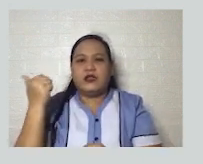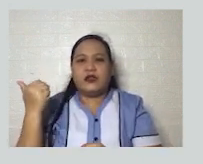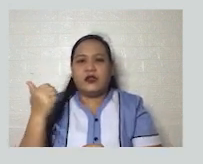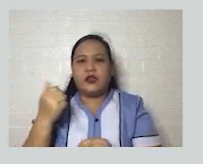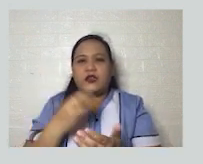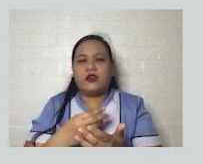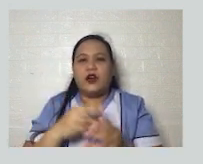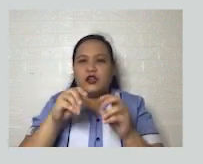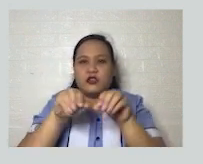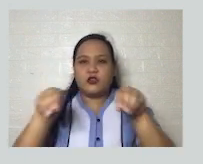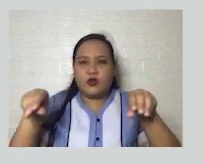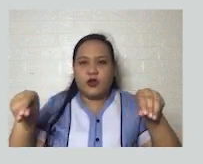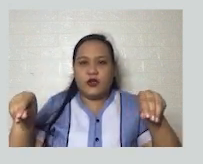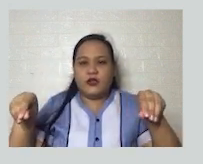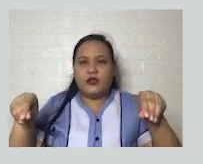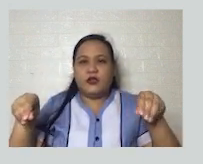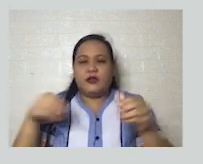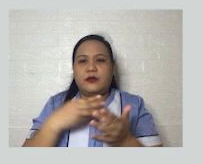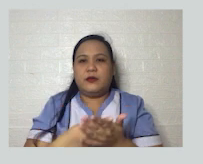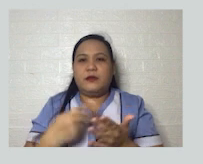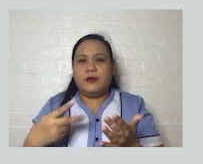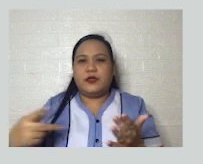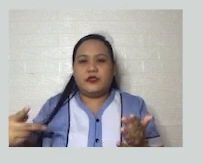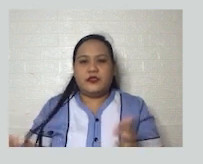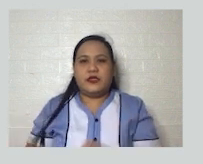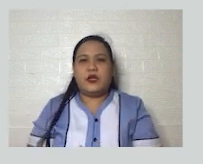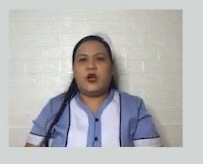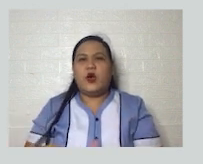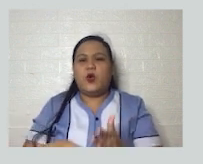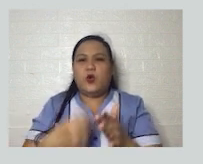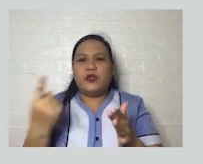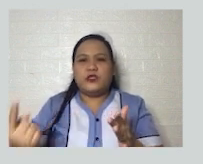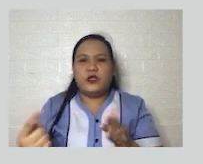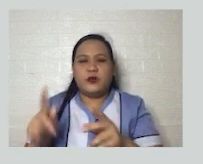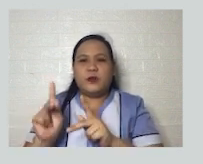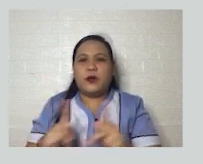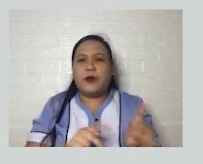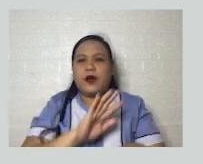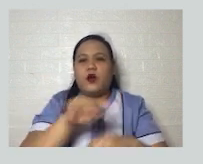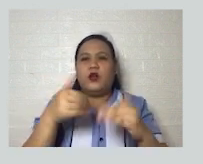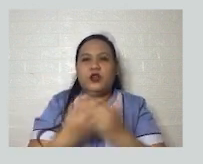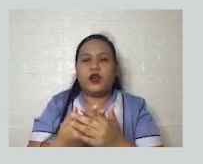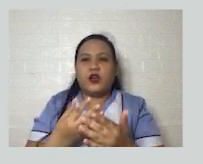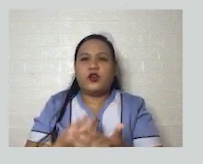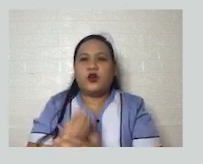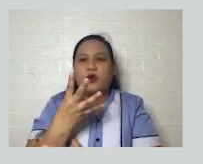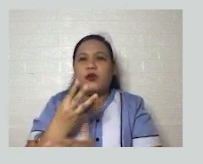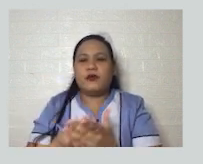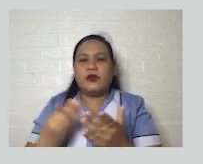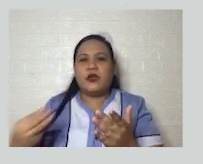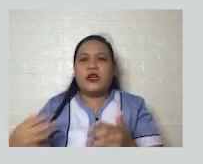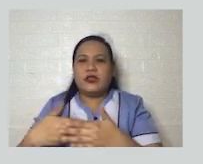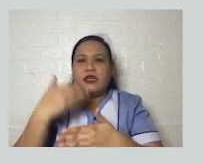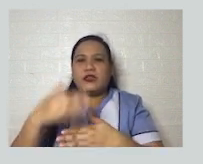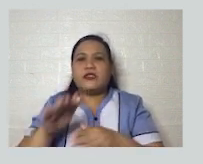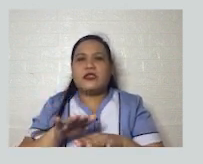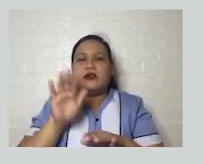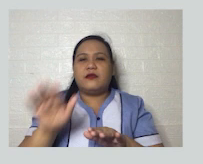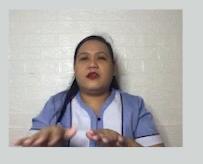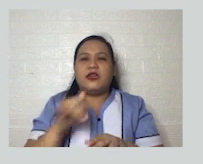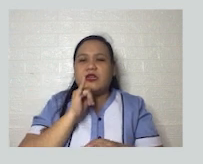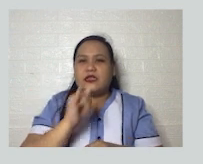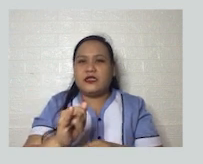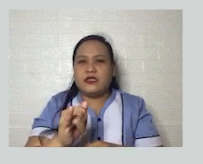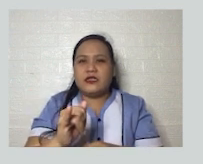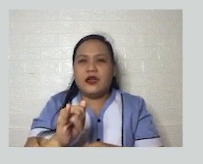soil pathogens. Once you have already prepared your sterilized growing media, the next step